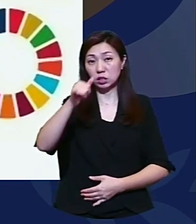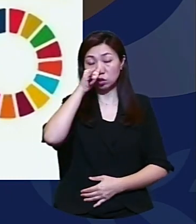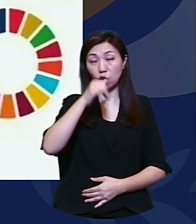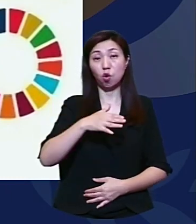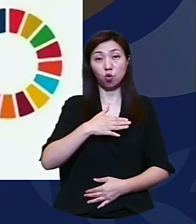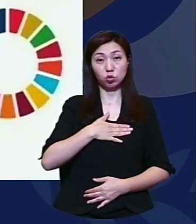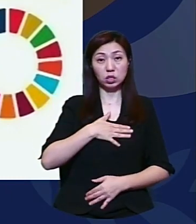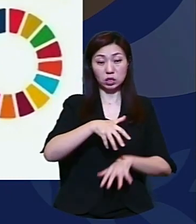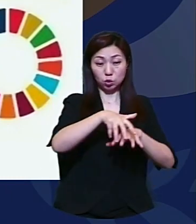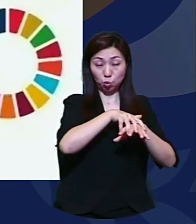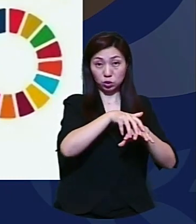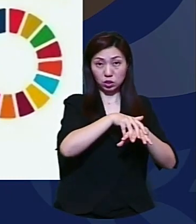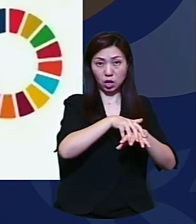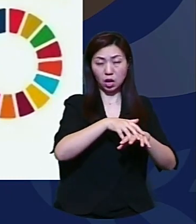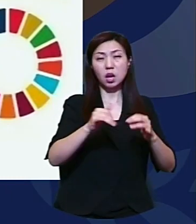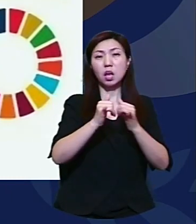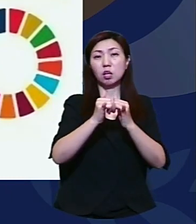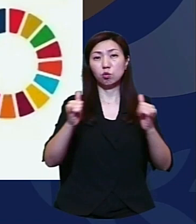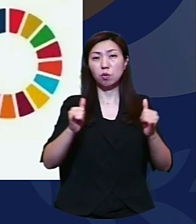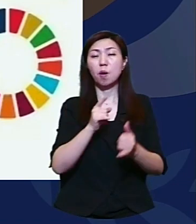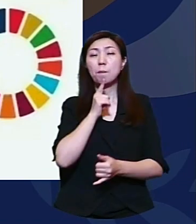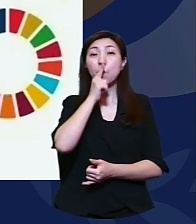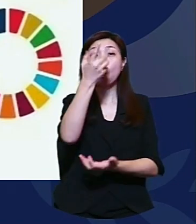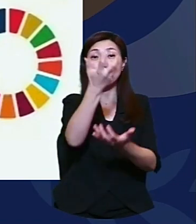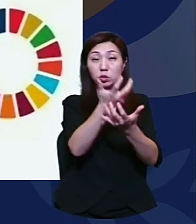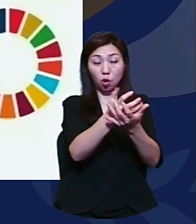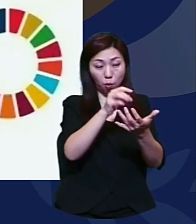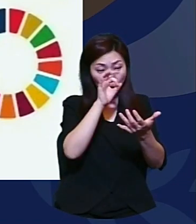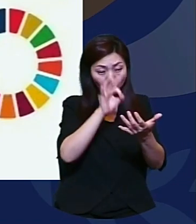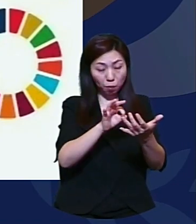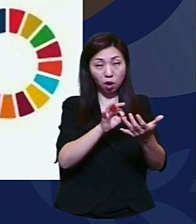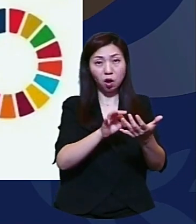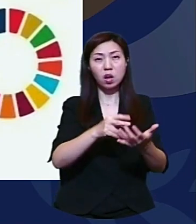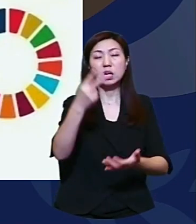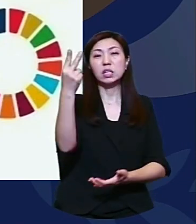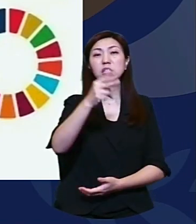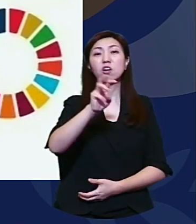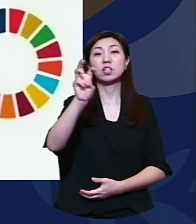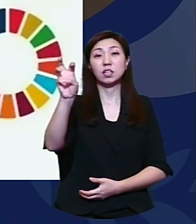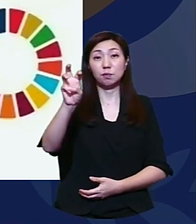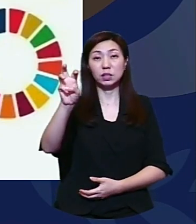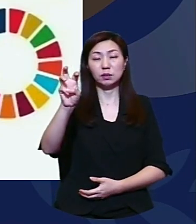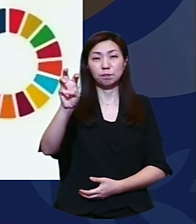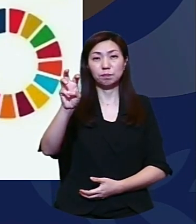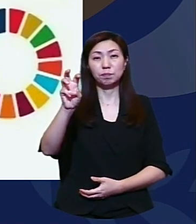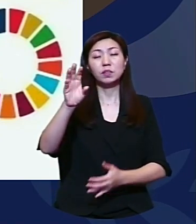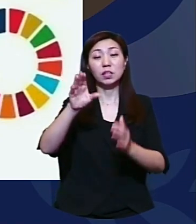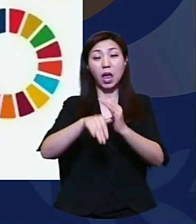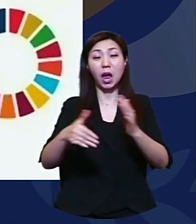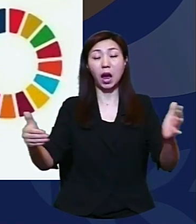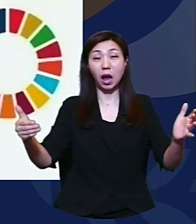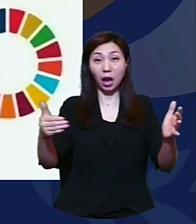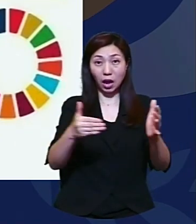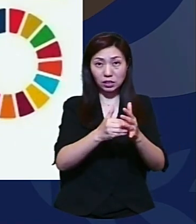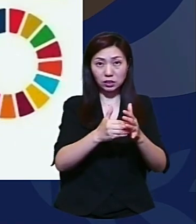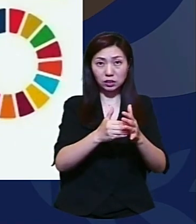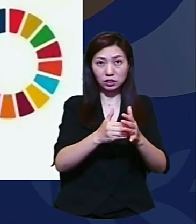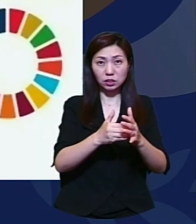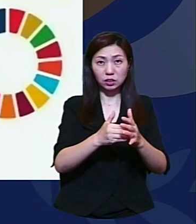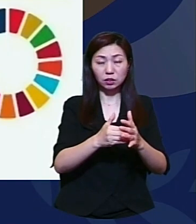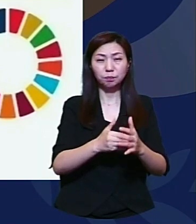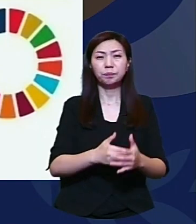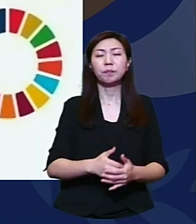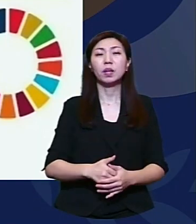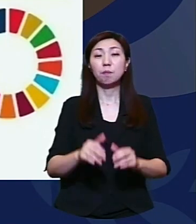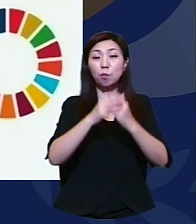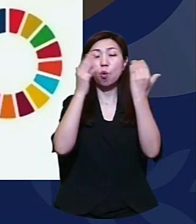in the vicinity of 428 billion, and that's just on the infrastructure piece. At the same time,